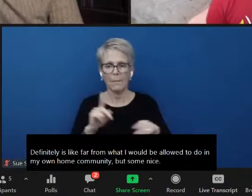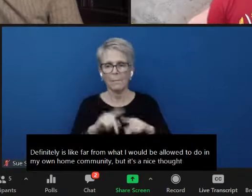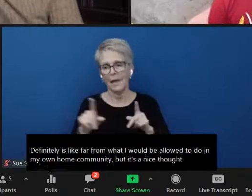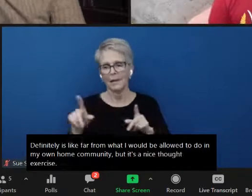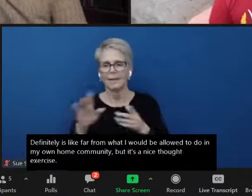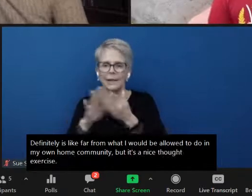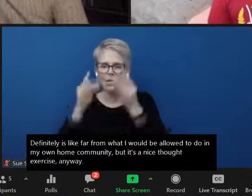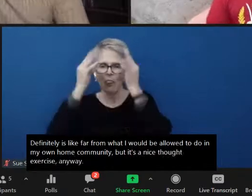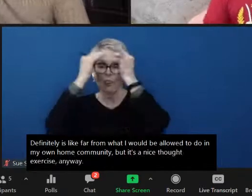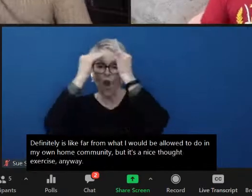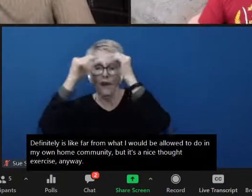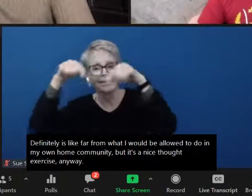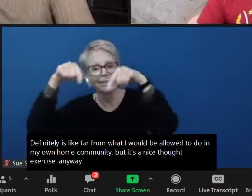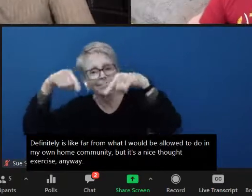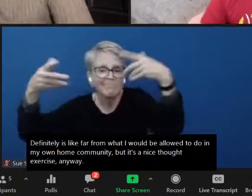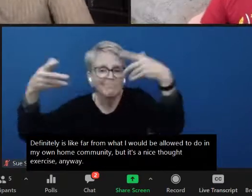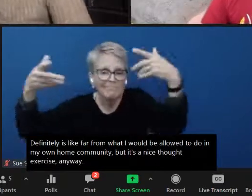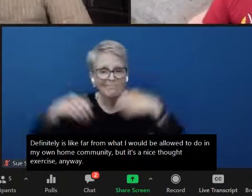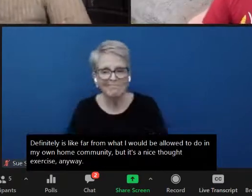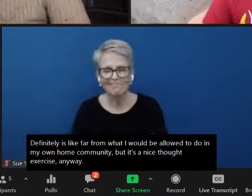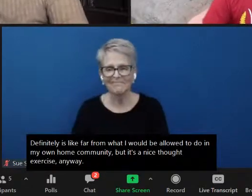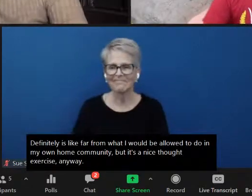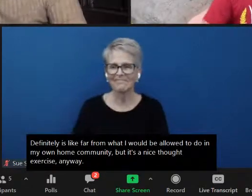exercise anyway.